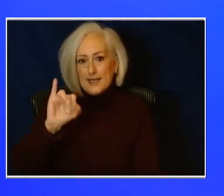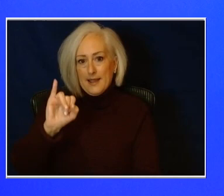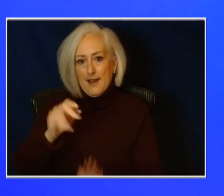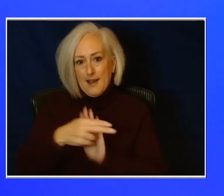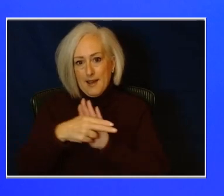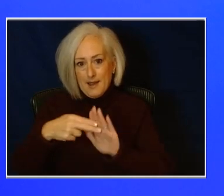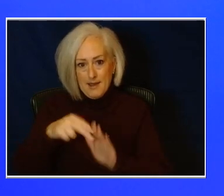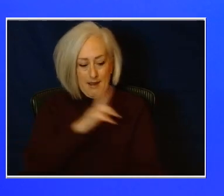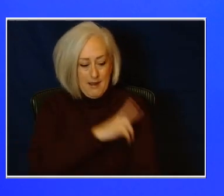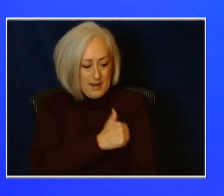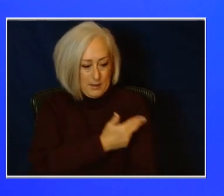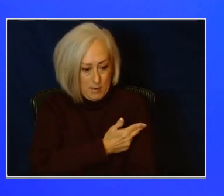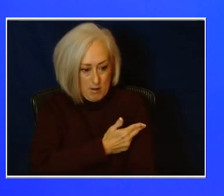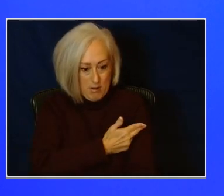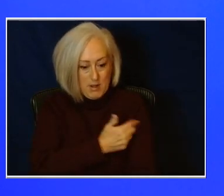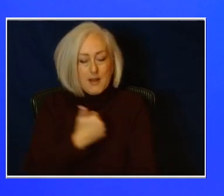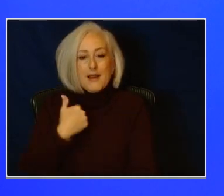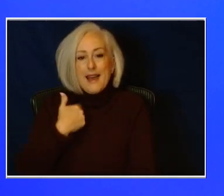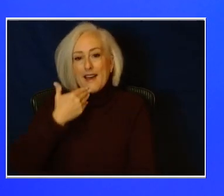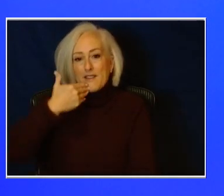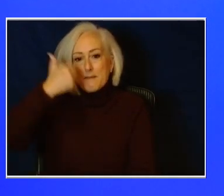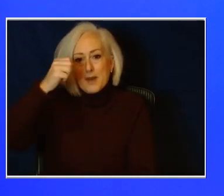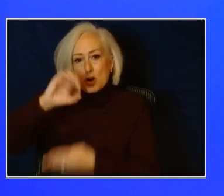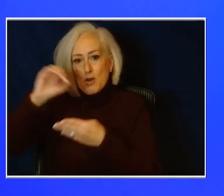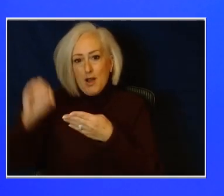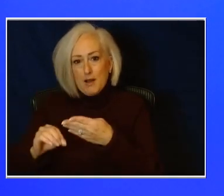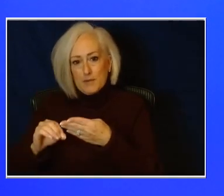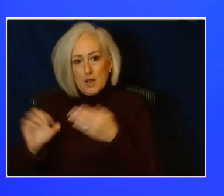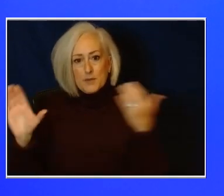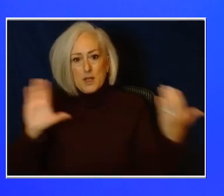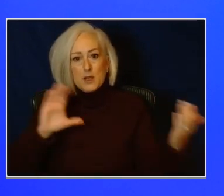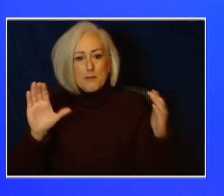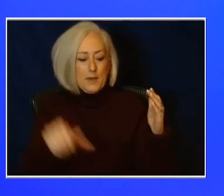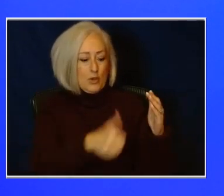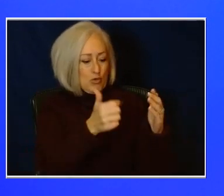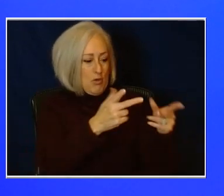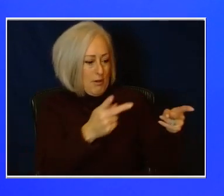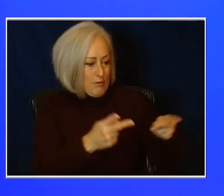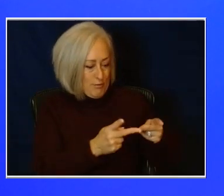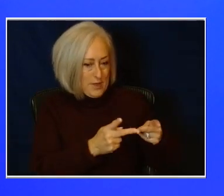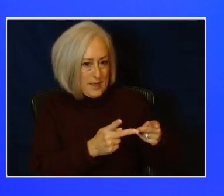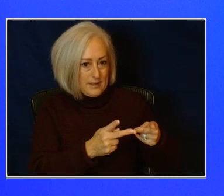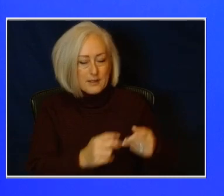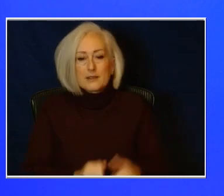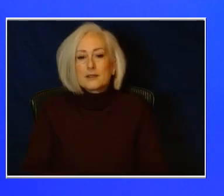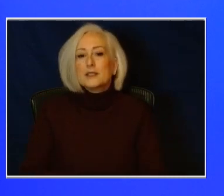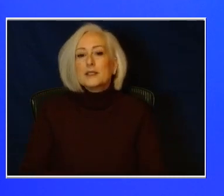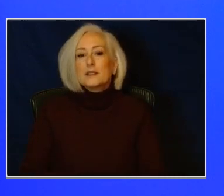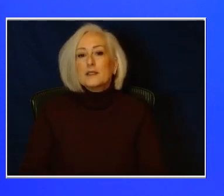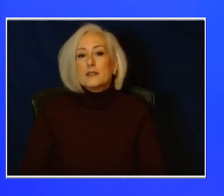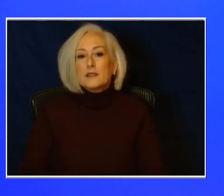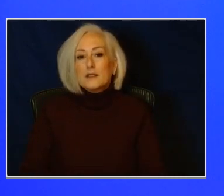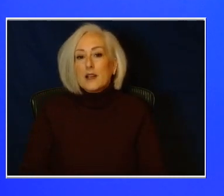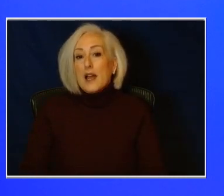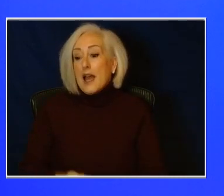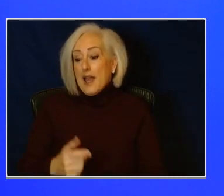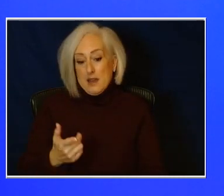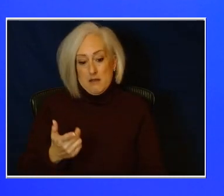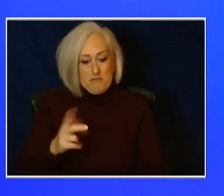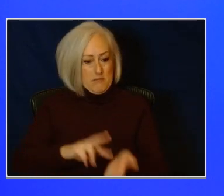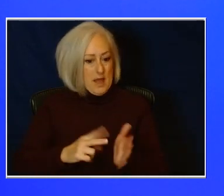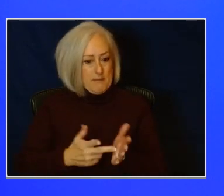outcomes than when they're treated elsewhere. And if you look at all comers, it may be as much as